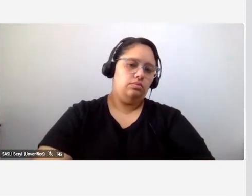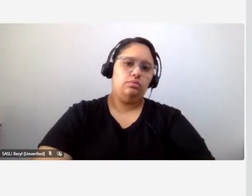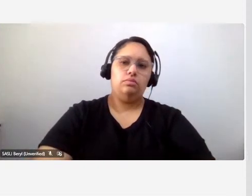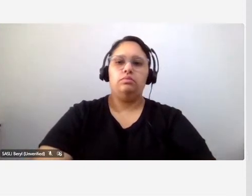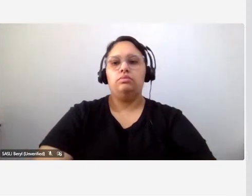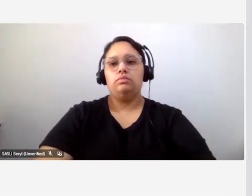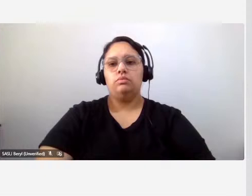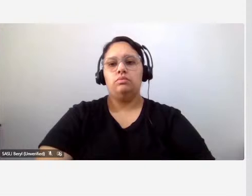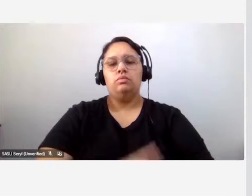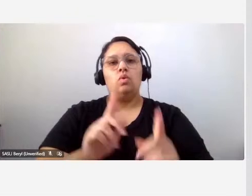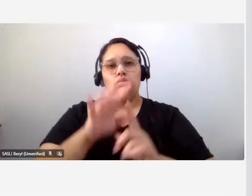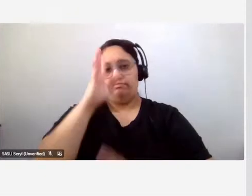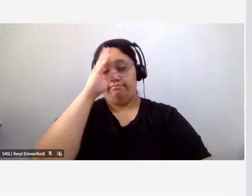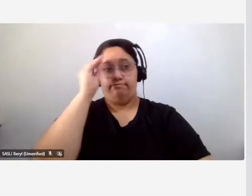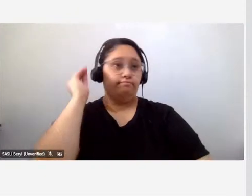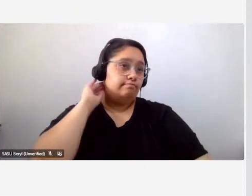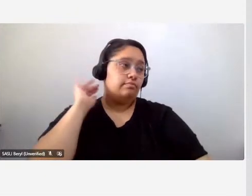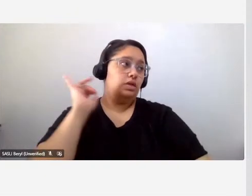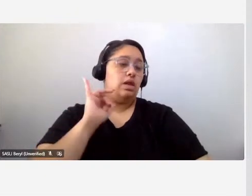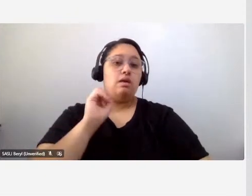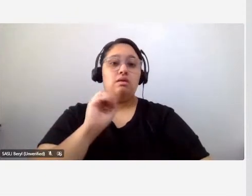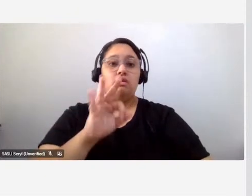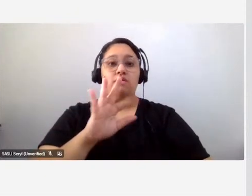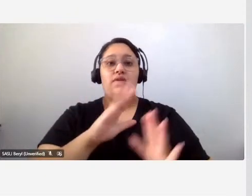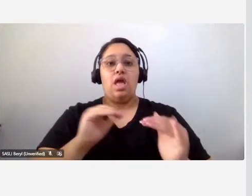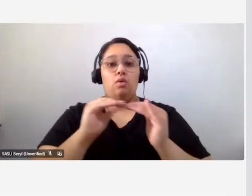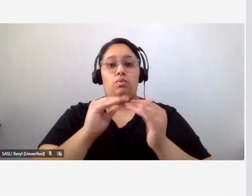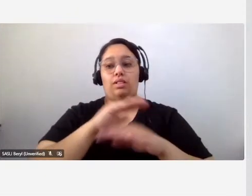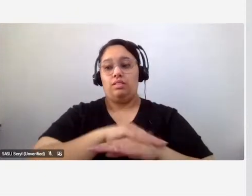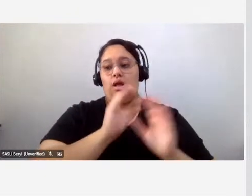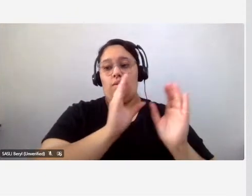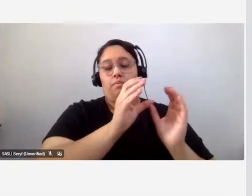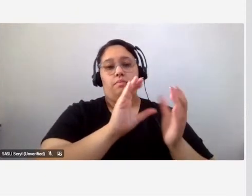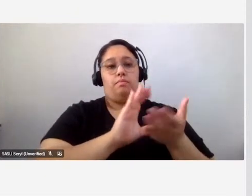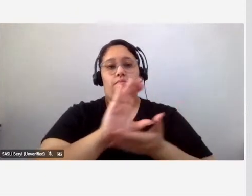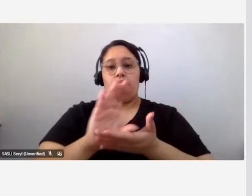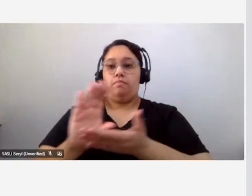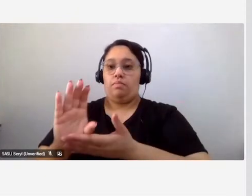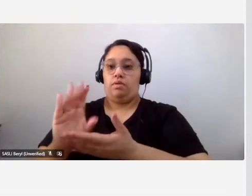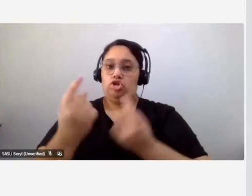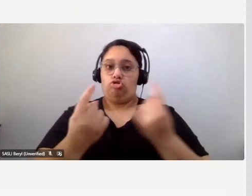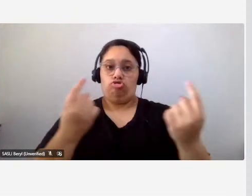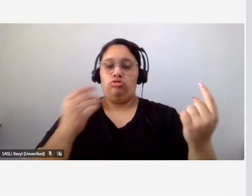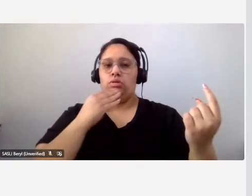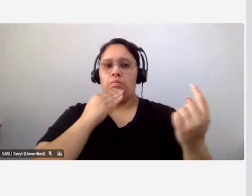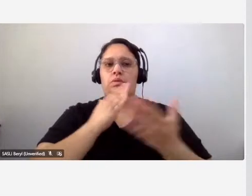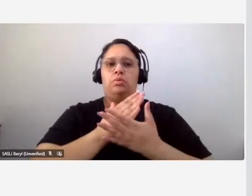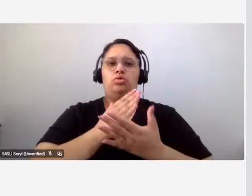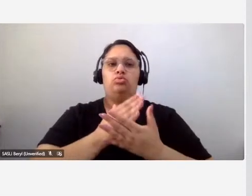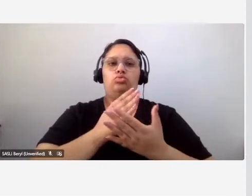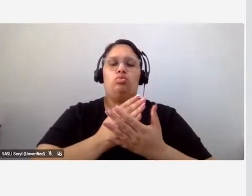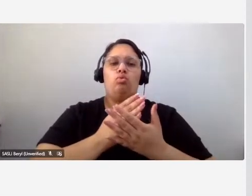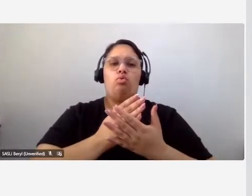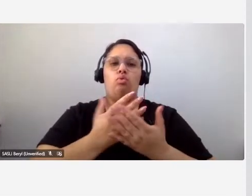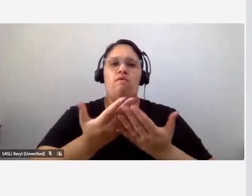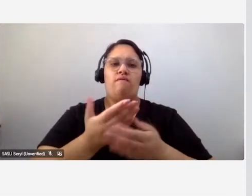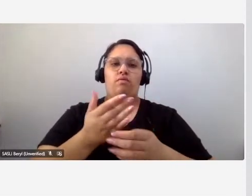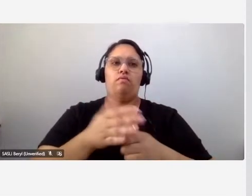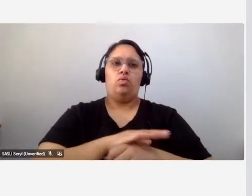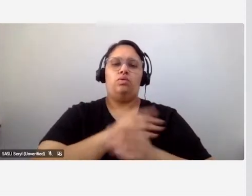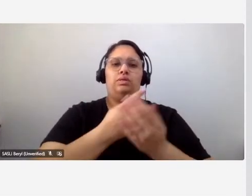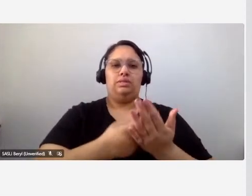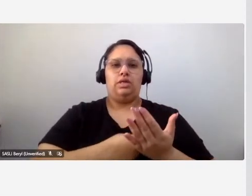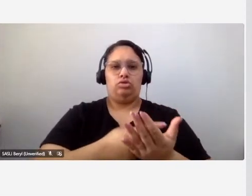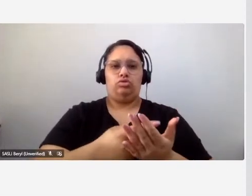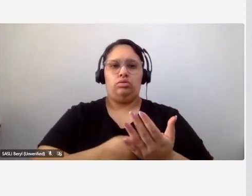One must also think about it like this. If there's an equitable amount of time for everyone, then it makes sure that the discussion isn't